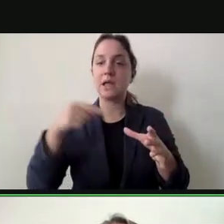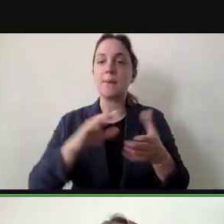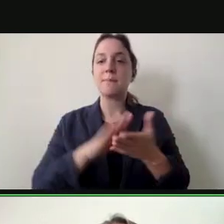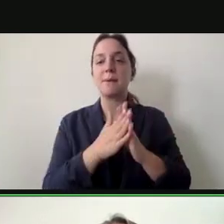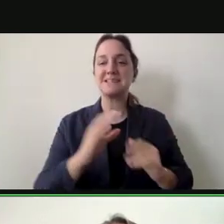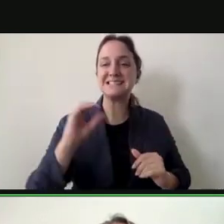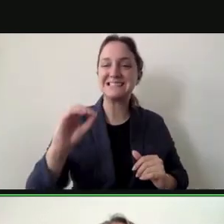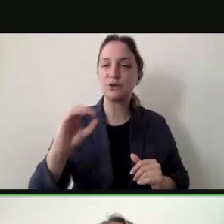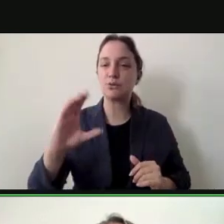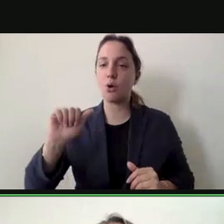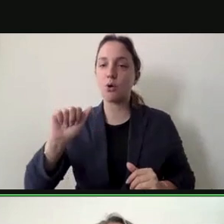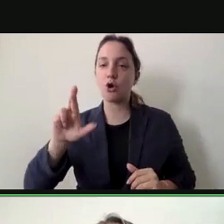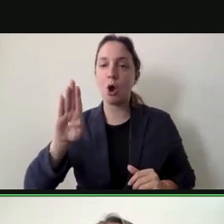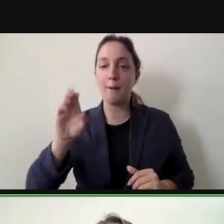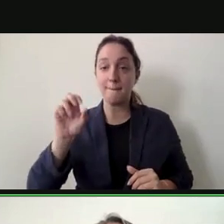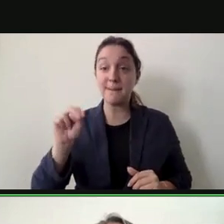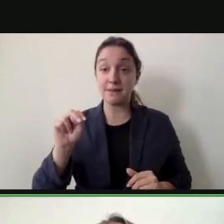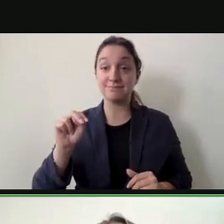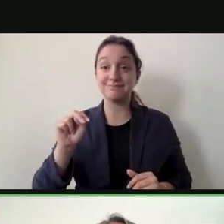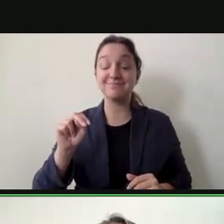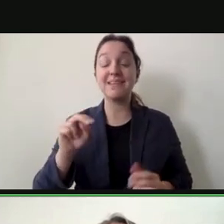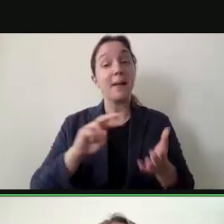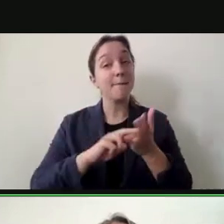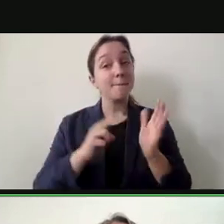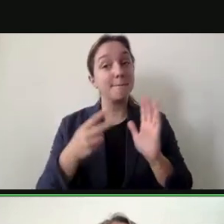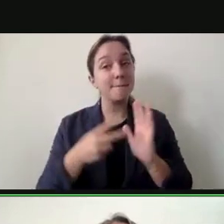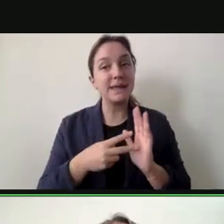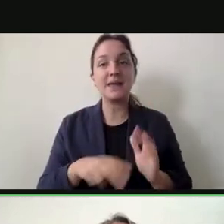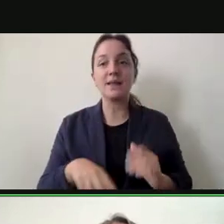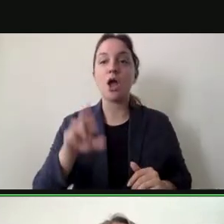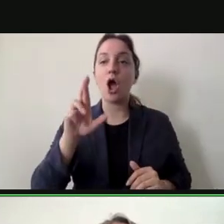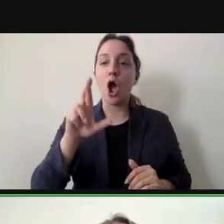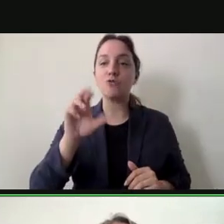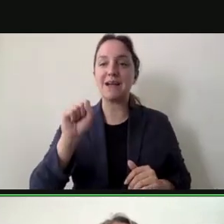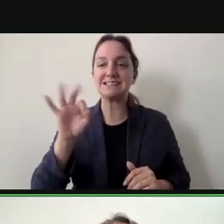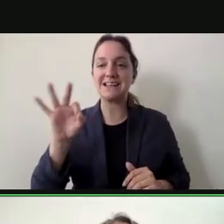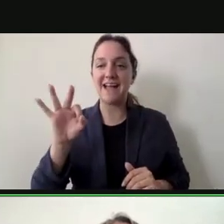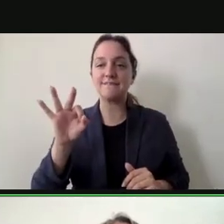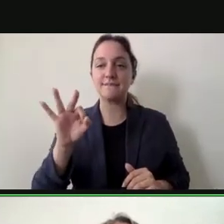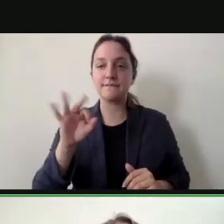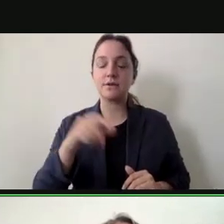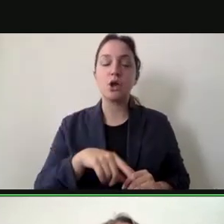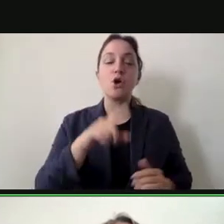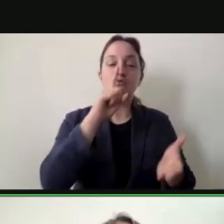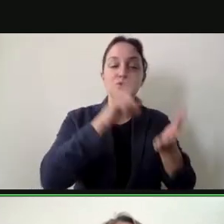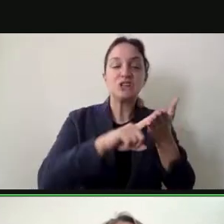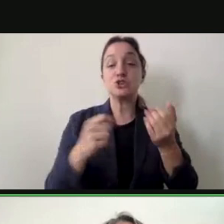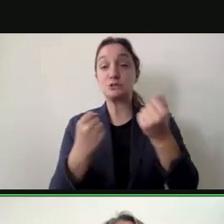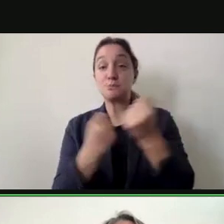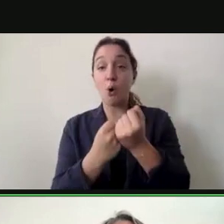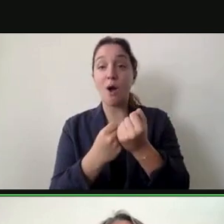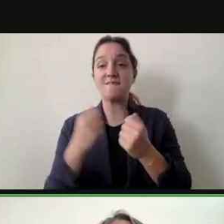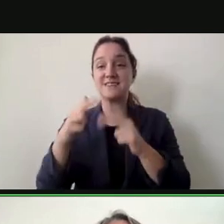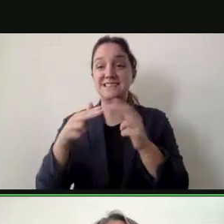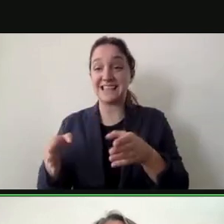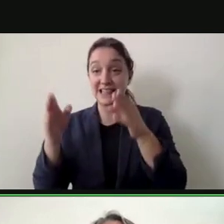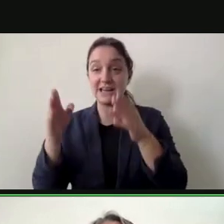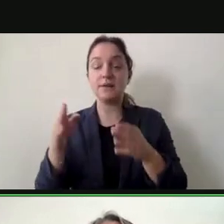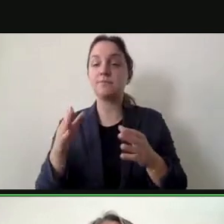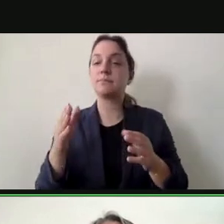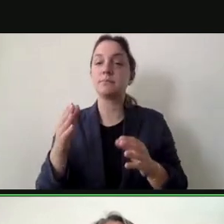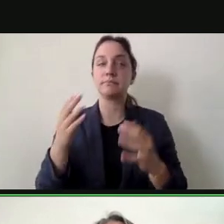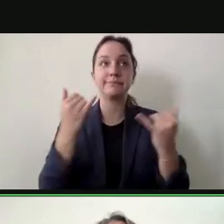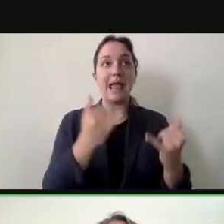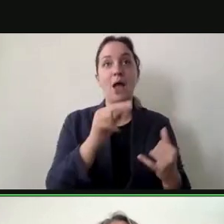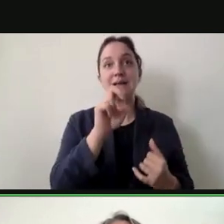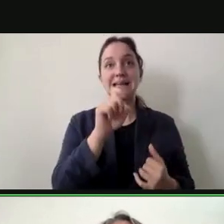carbon system, which will in turn usher the RSF, the Research Support Facility, from being just a net zero energy